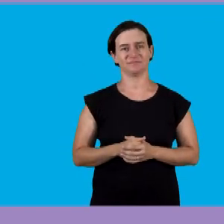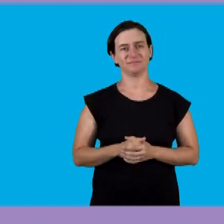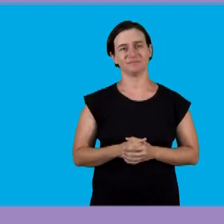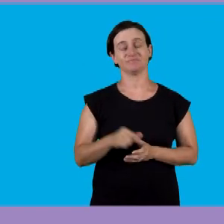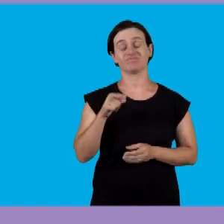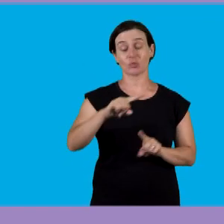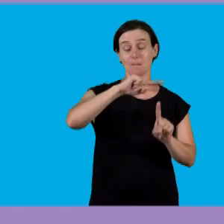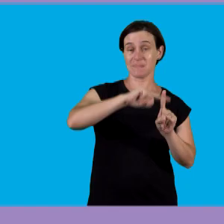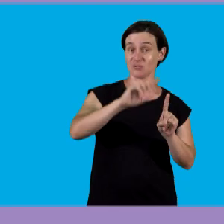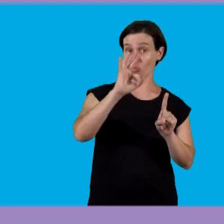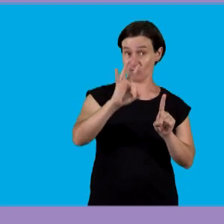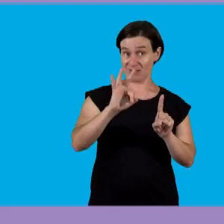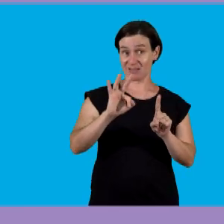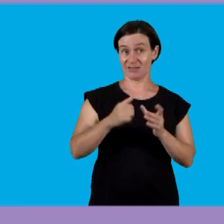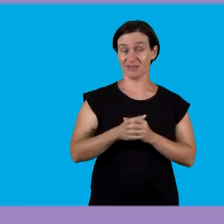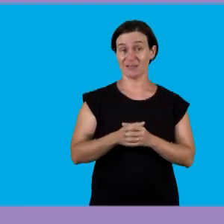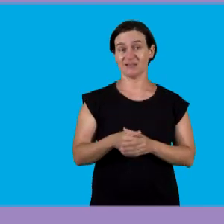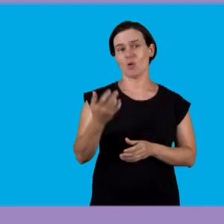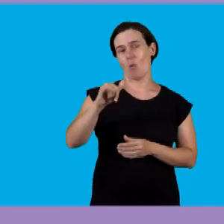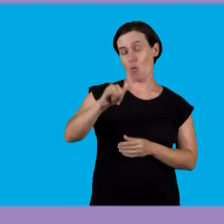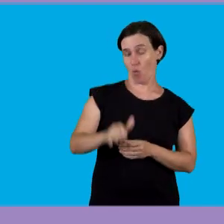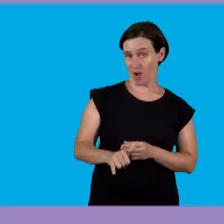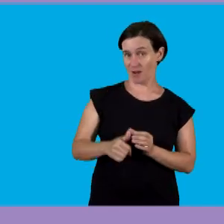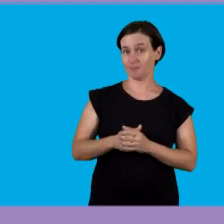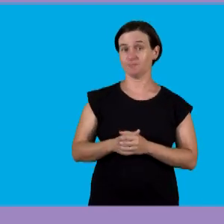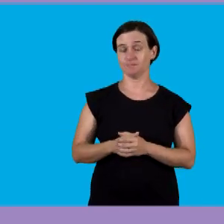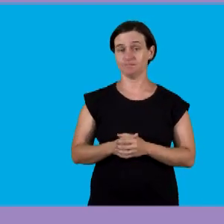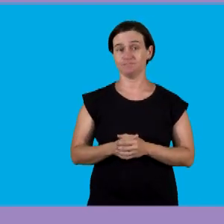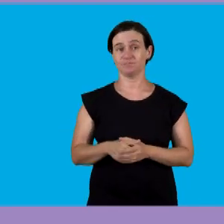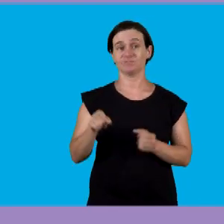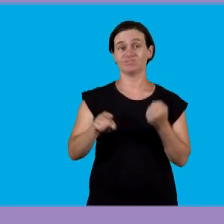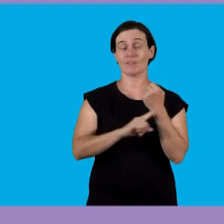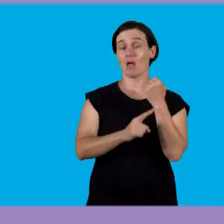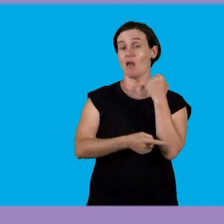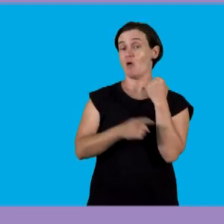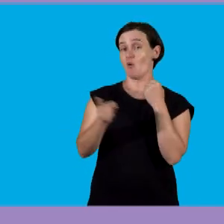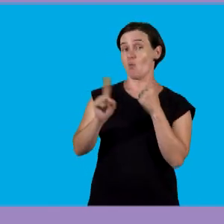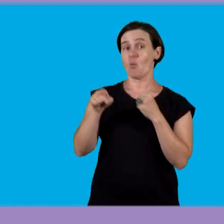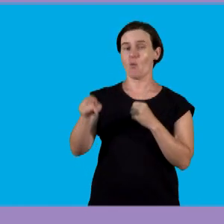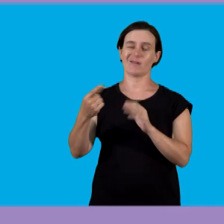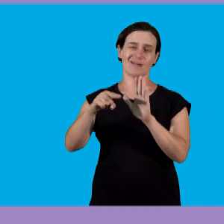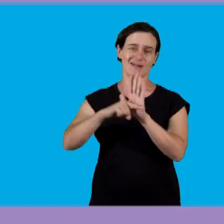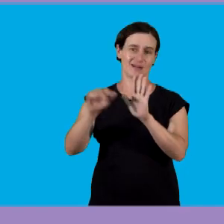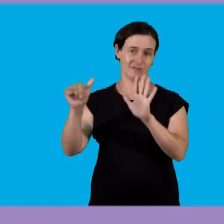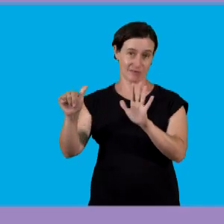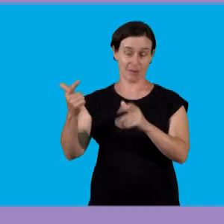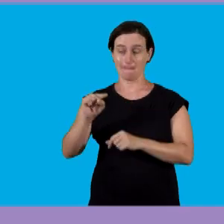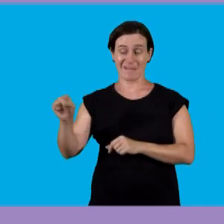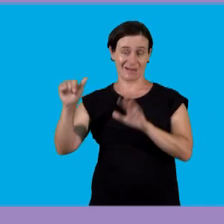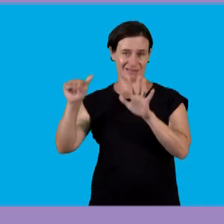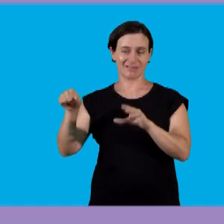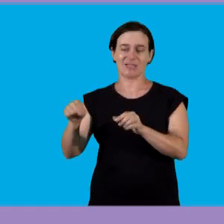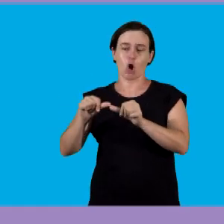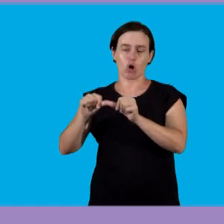we are going to be adding a 3 there, and that is 3y. And lastly, we have our constant there, which